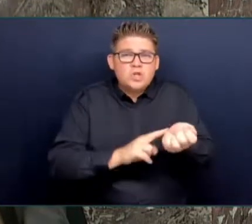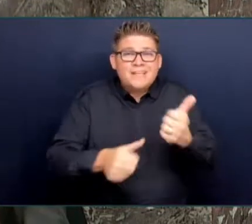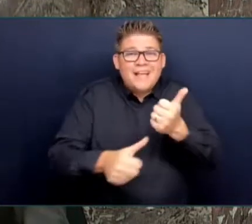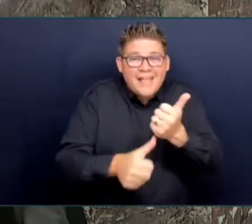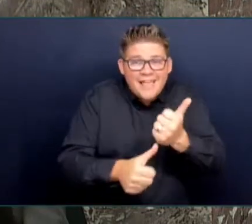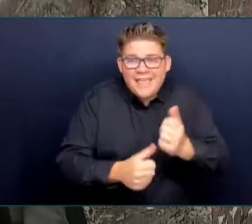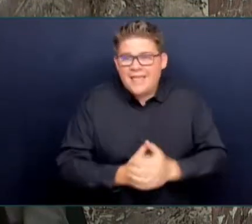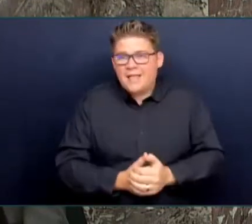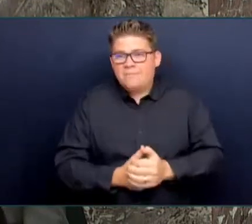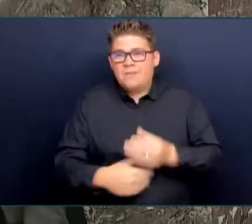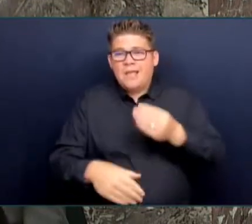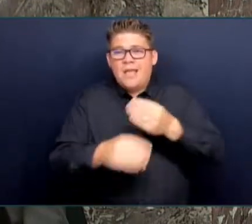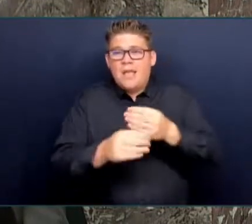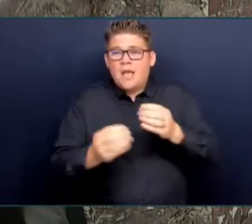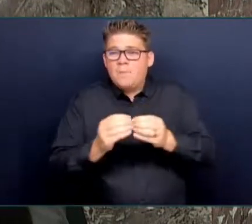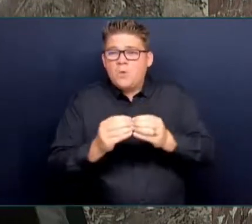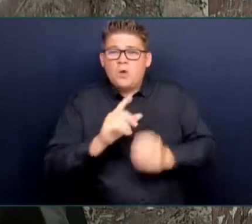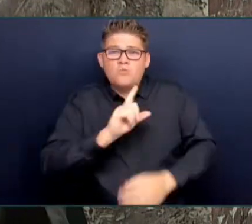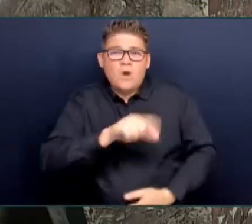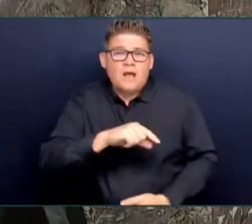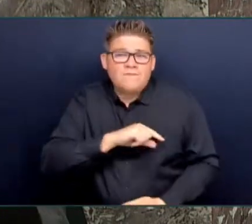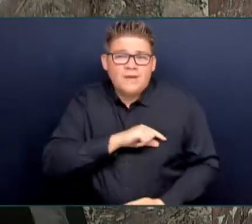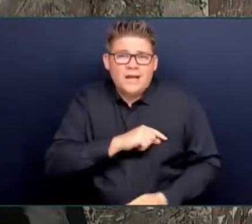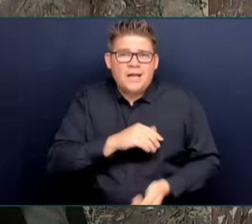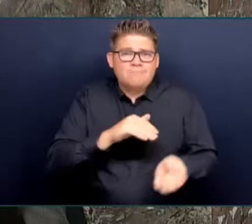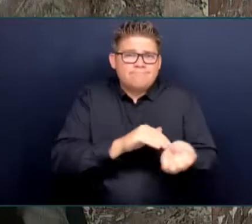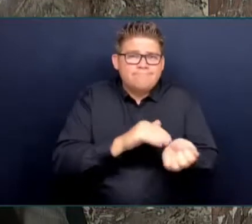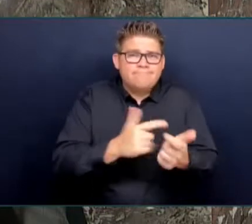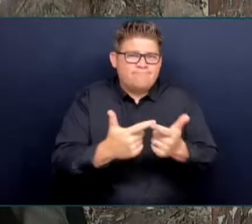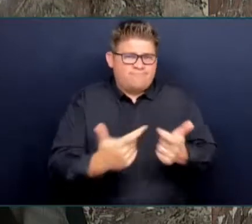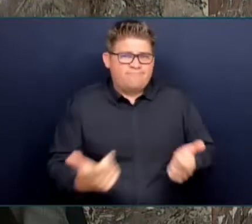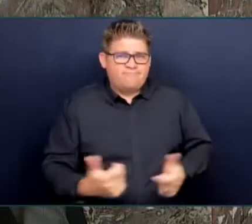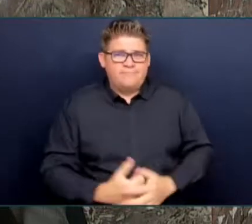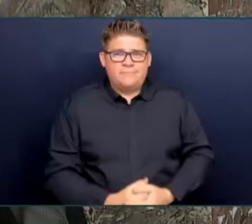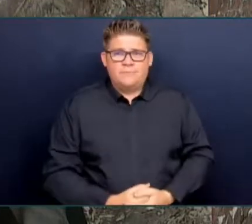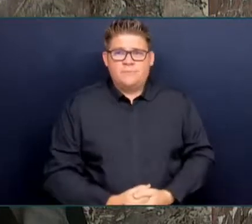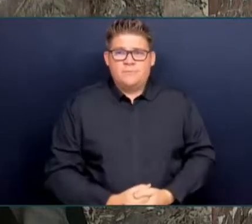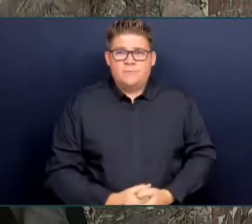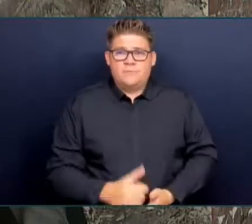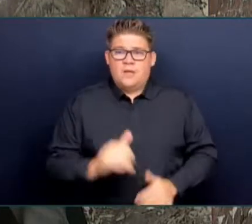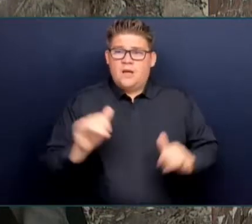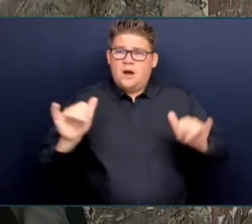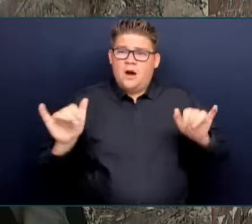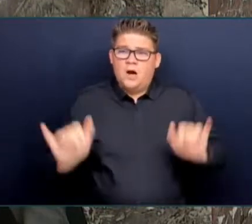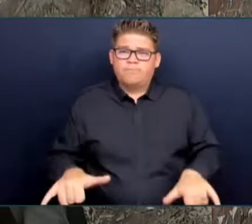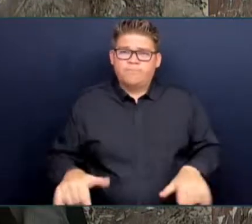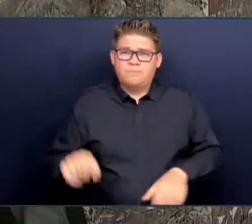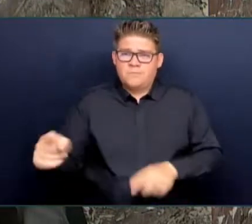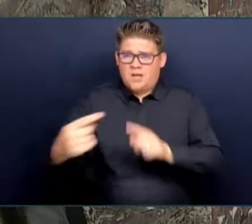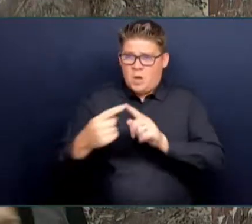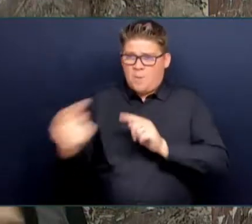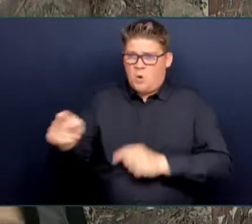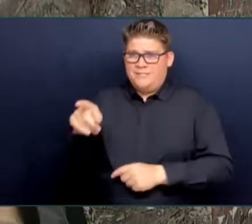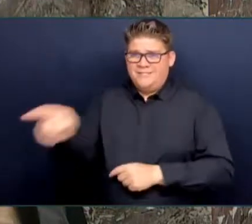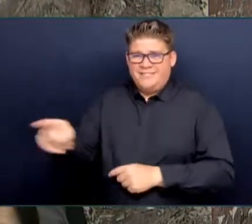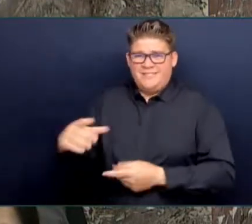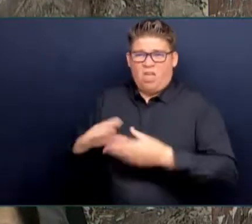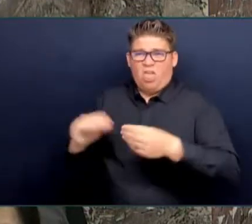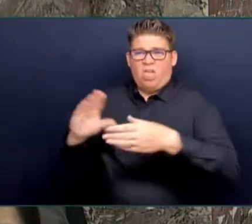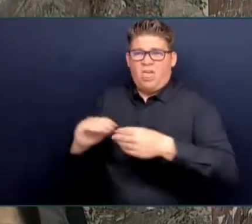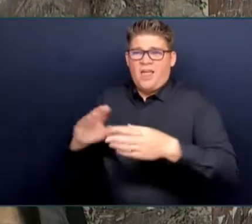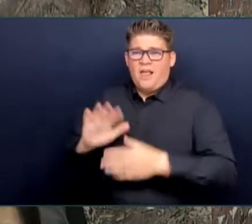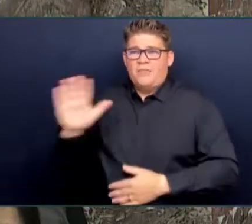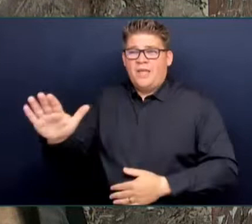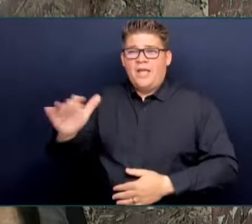the context, and Honourable Speaker, they still talk about their fantasy of privatization, Honourable Speaker,